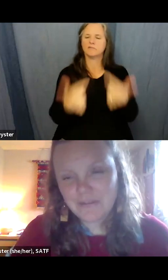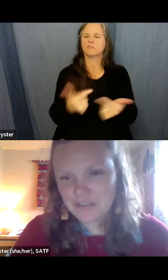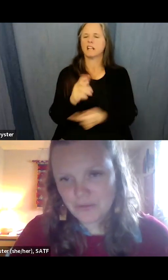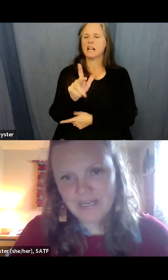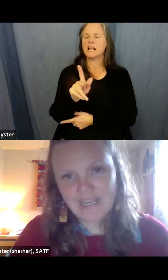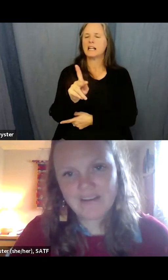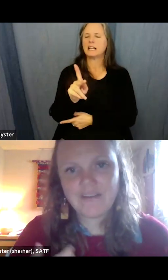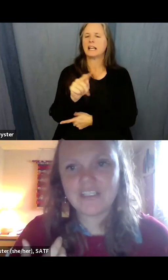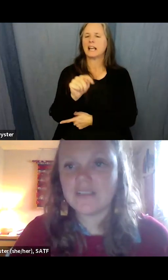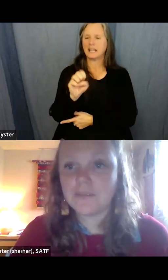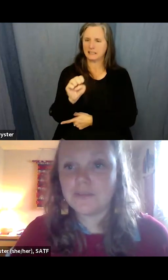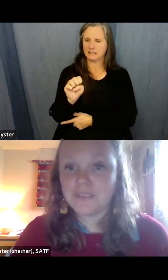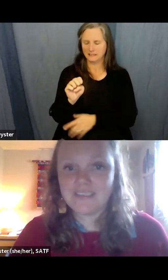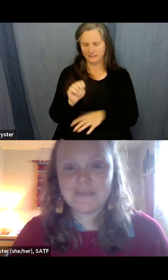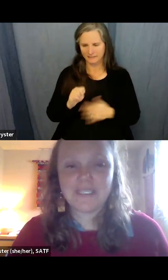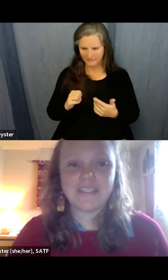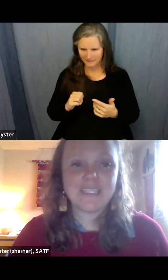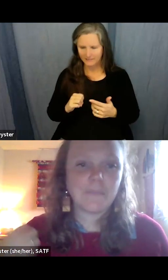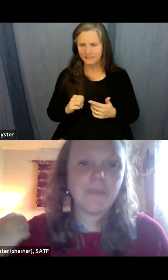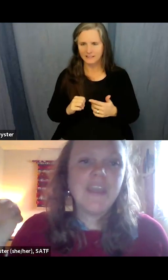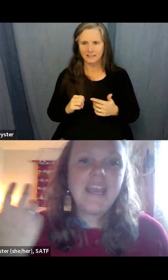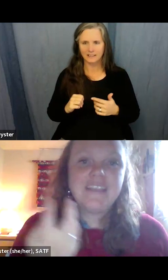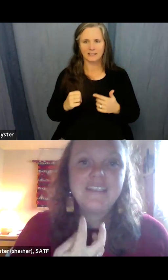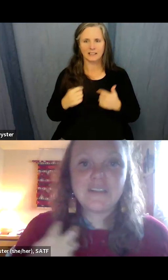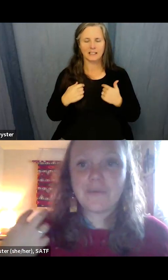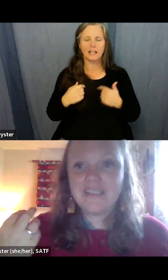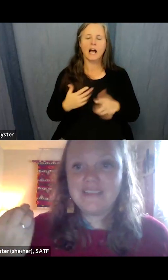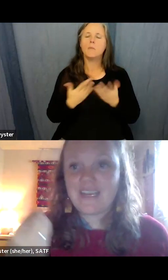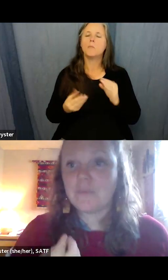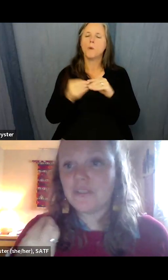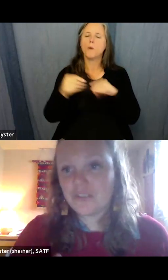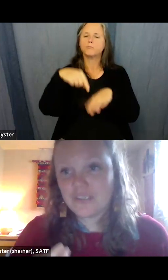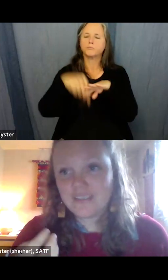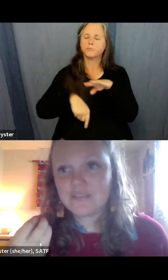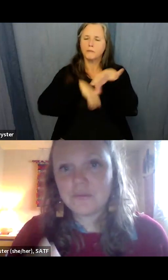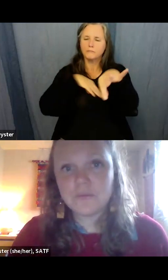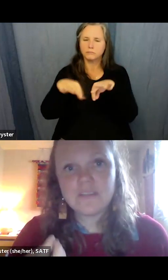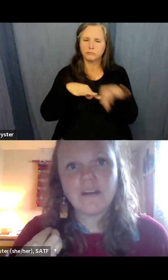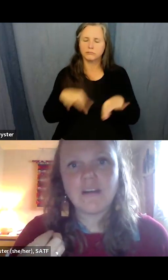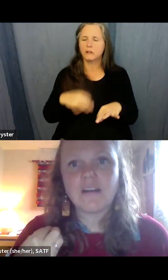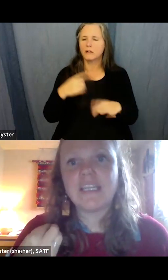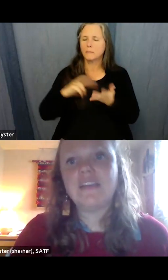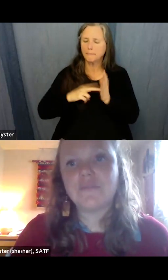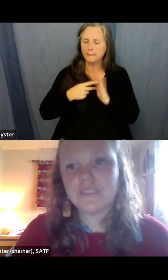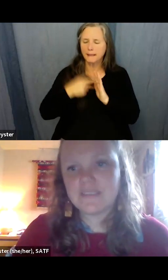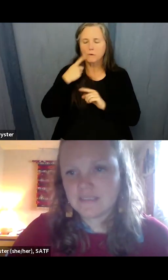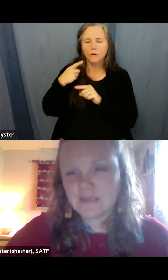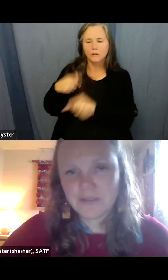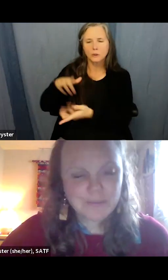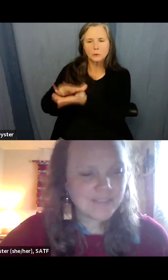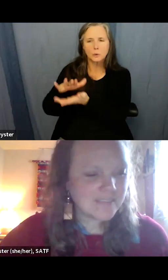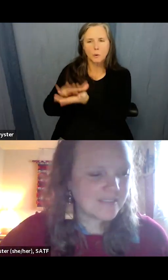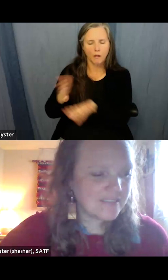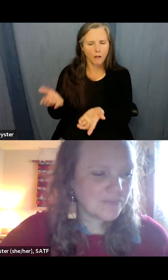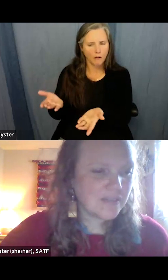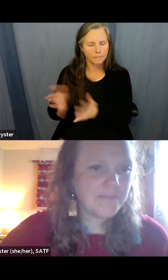Every county is required to have a child abuse multidisciplinary team. And these are ways to help ensure that schools are key voices in some of